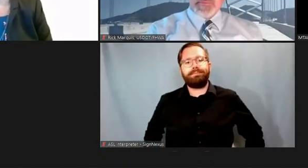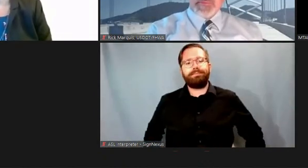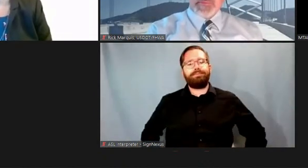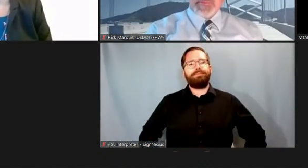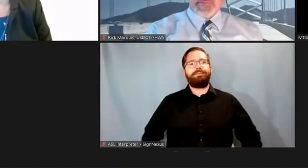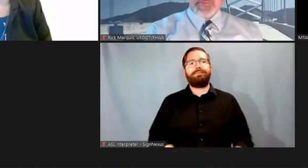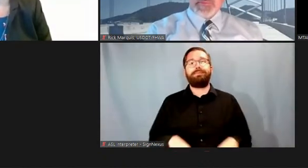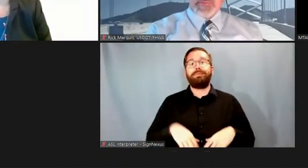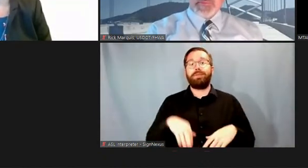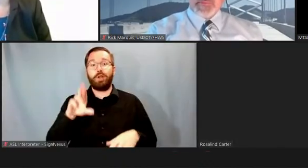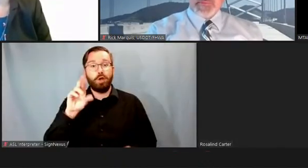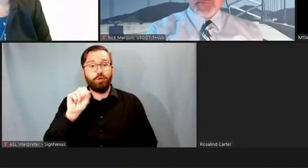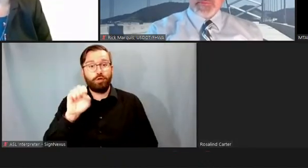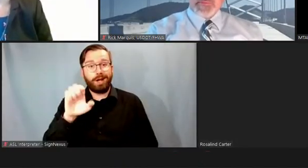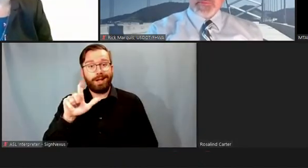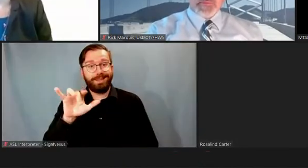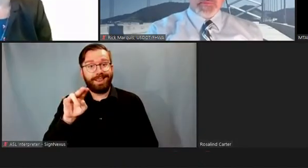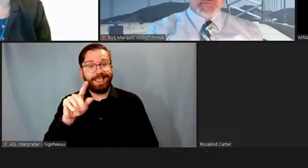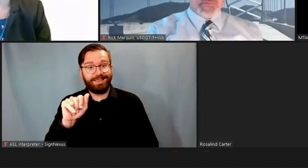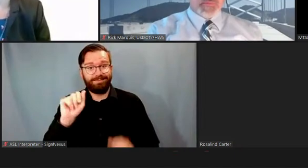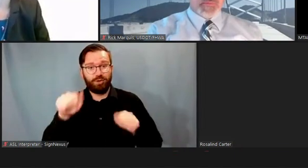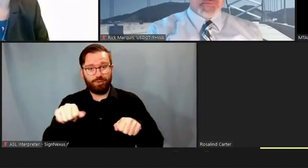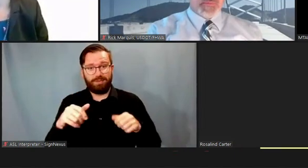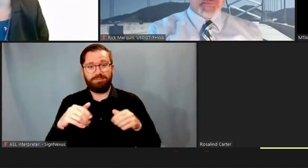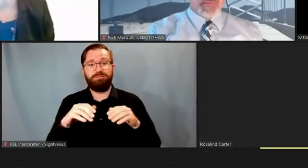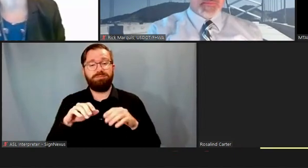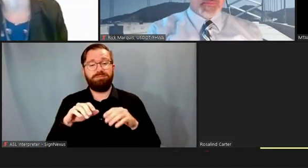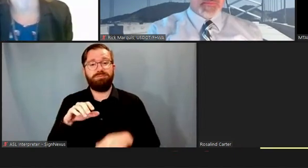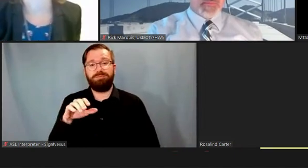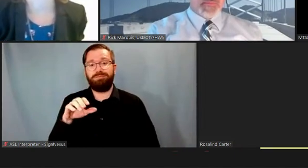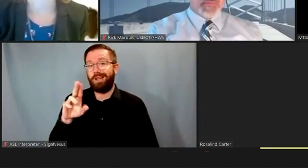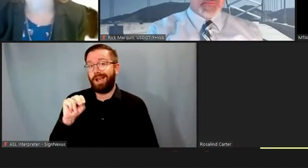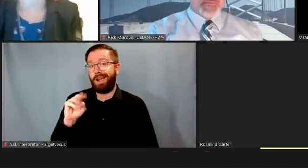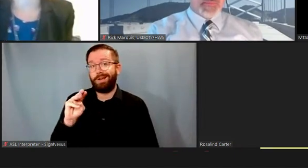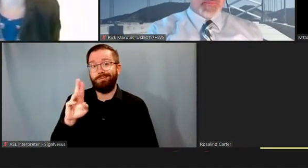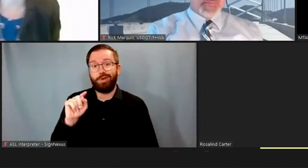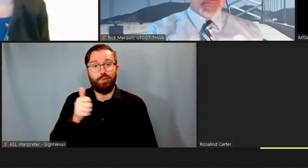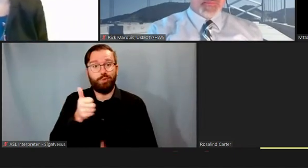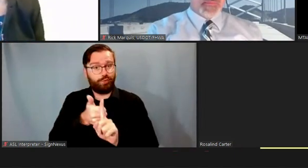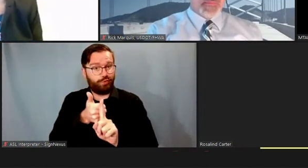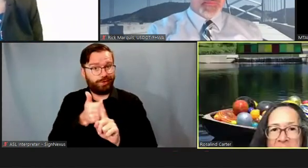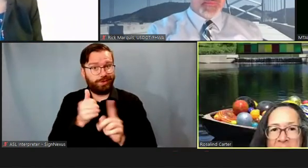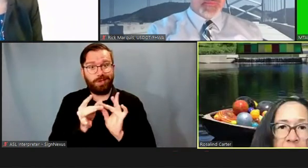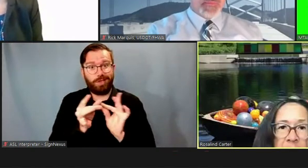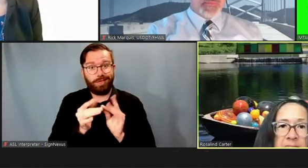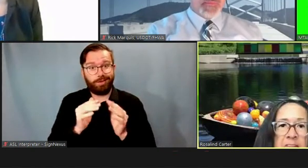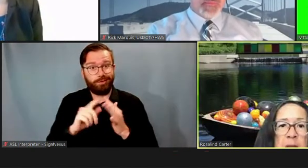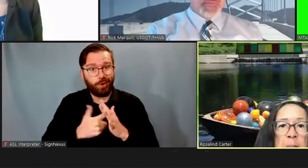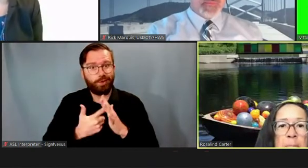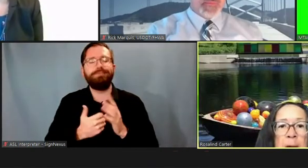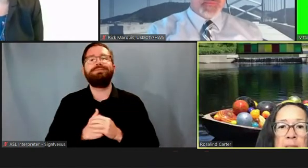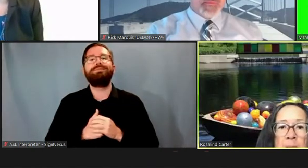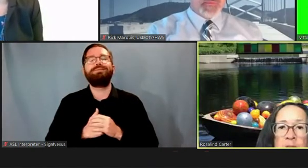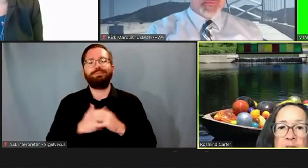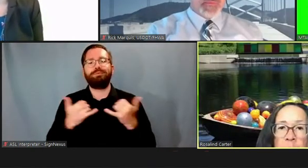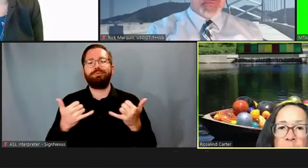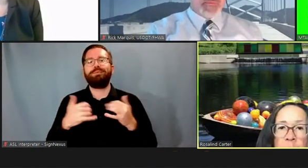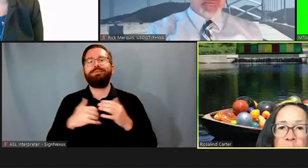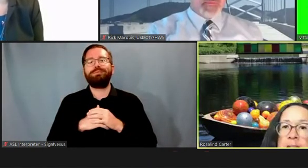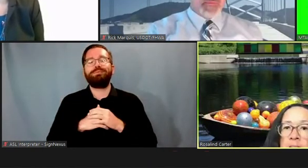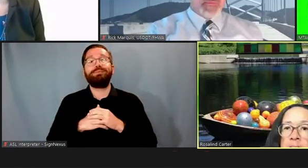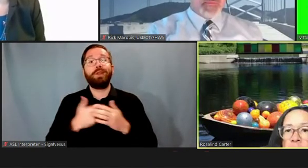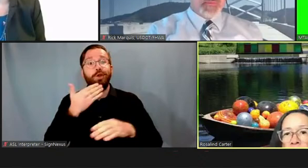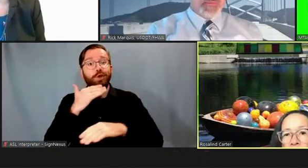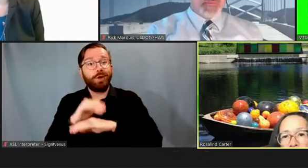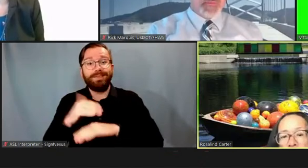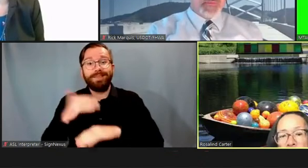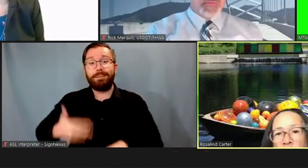rosalind you may mute yourself and begin your remarks sorry about that good evening my name is rosalyn clay carter